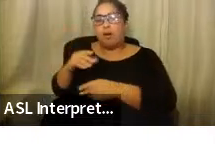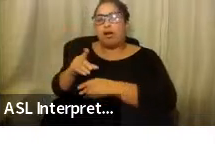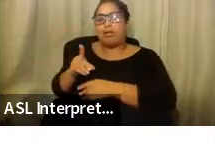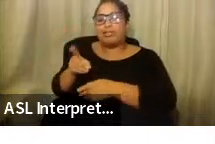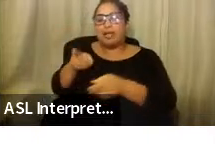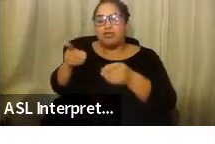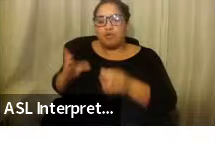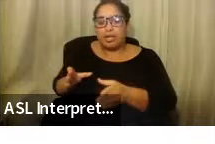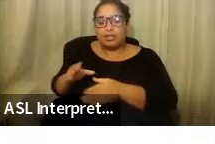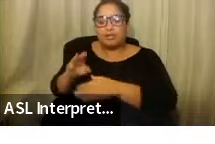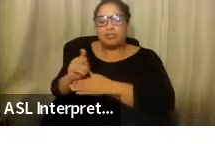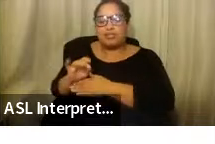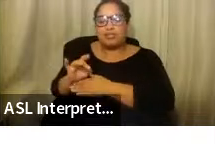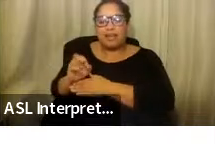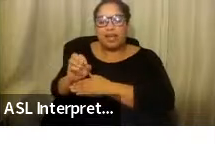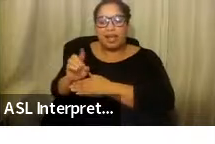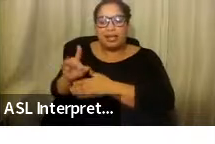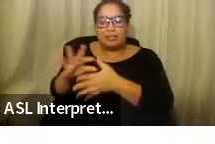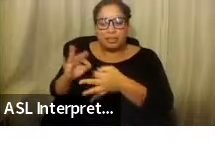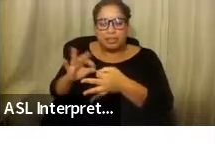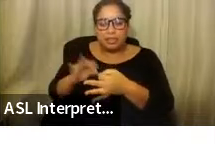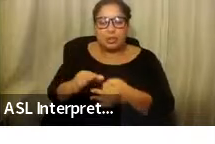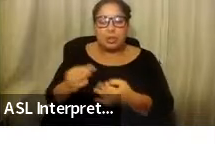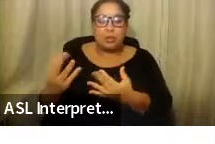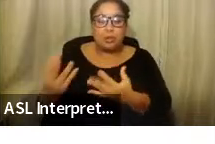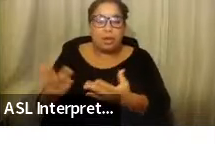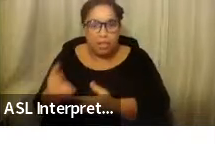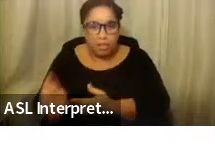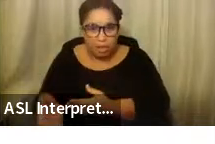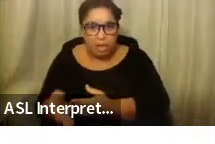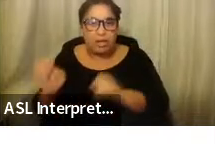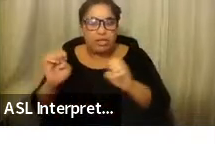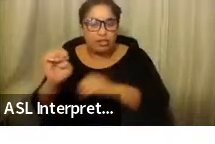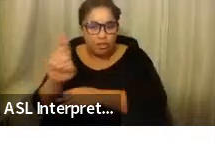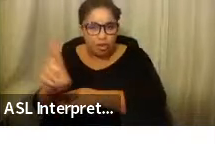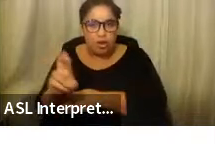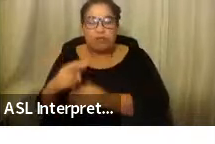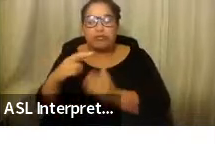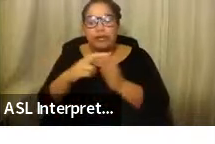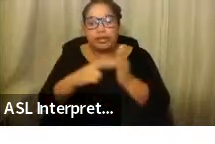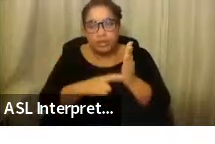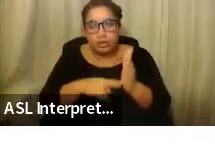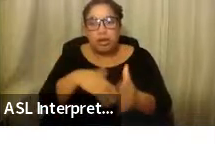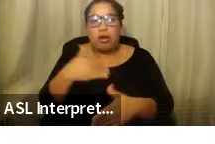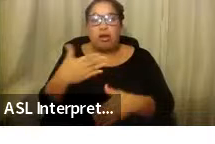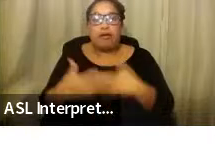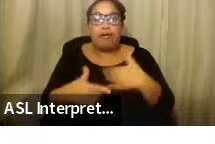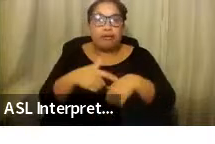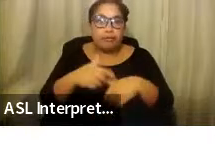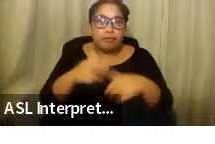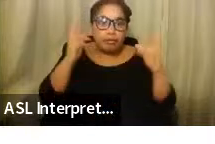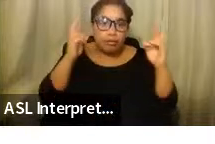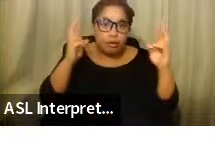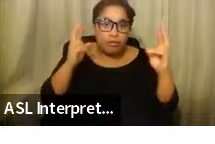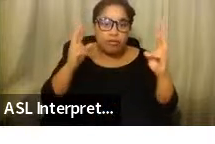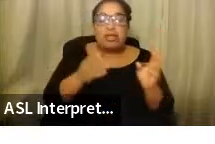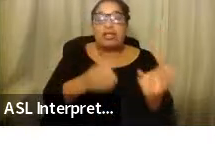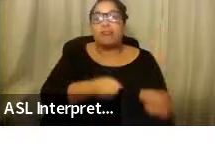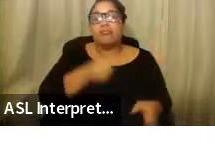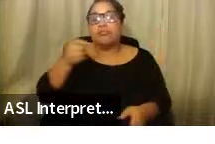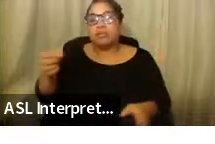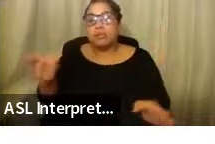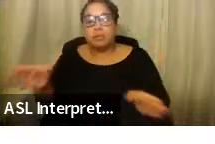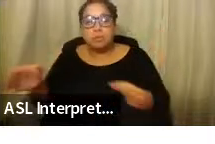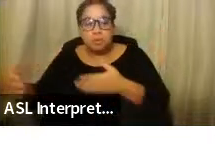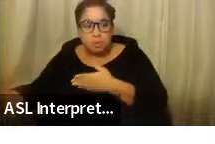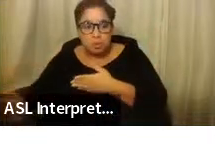They wait in the emergency department, they get registered, they eventually, hopefully, get to a room. I just